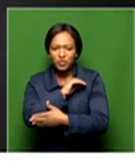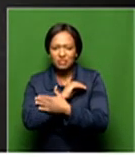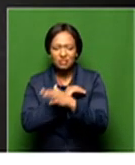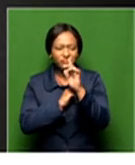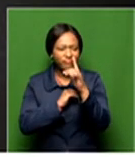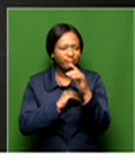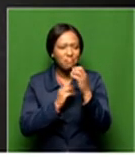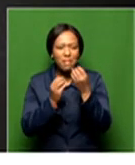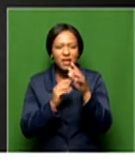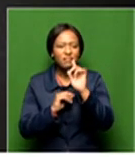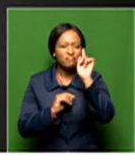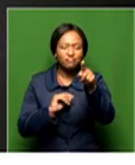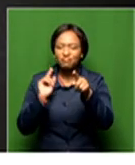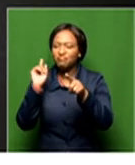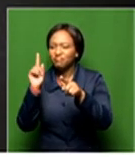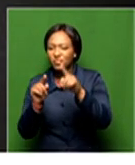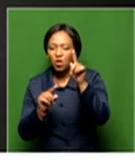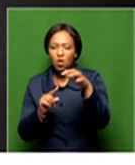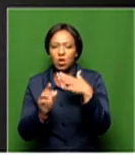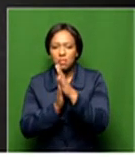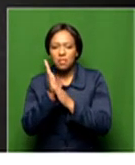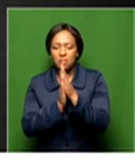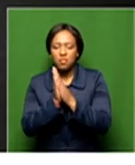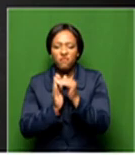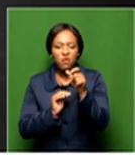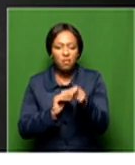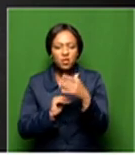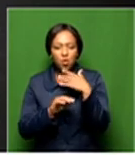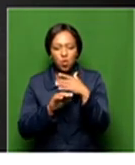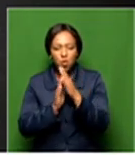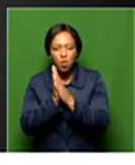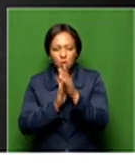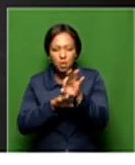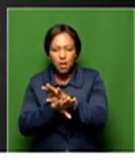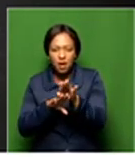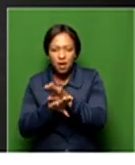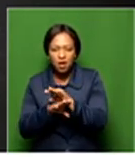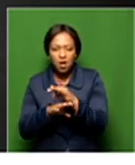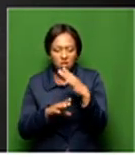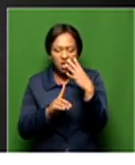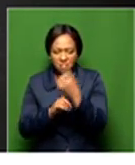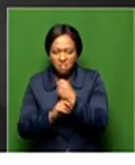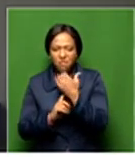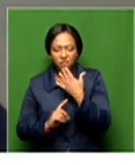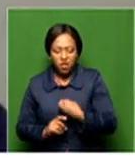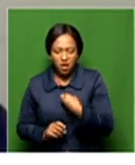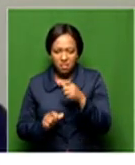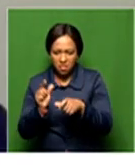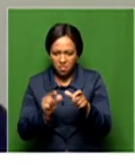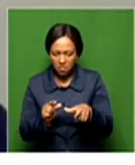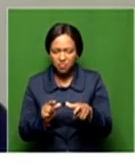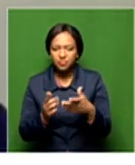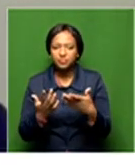was motivated by a syndicate that young people into the fields and